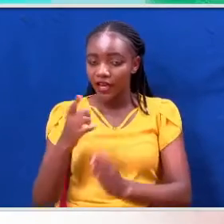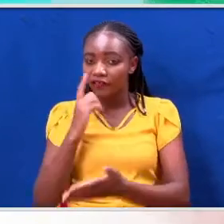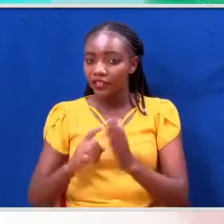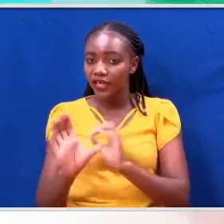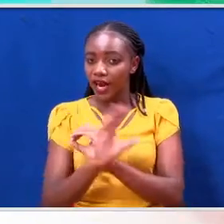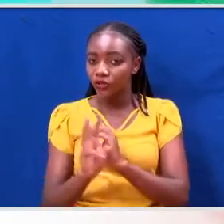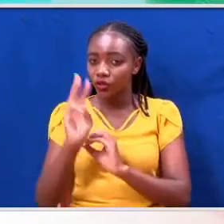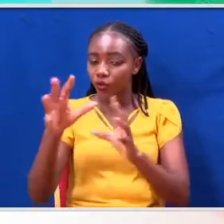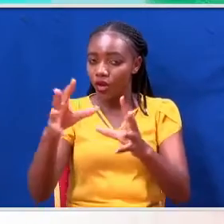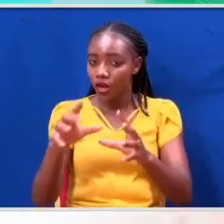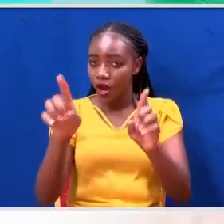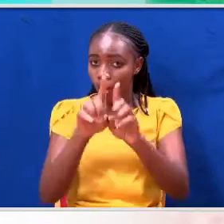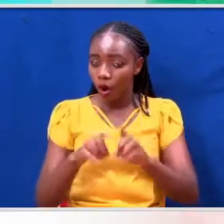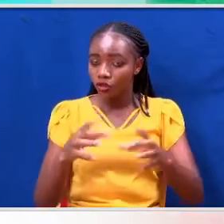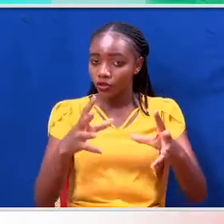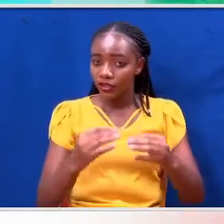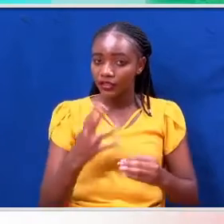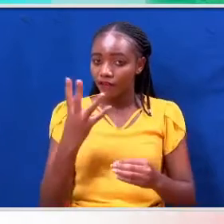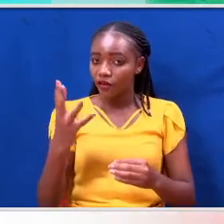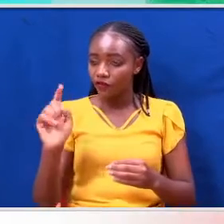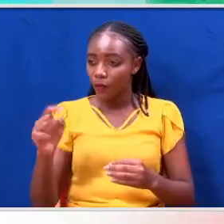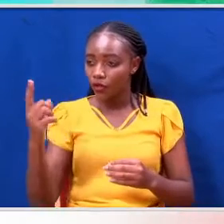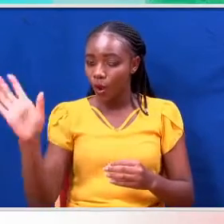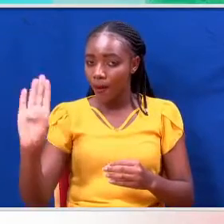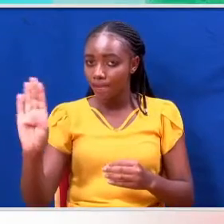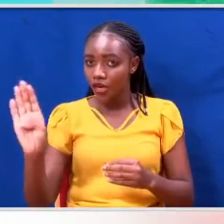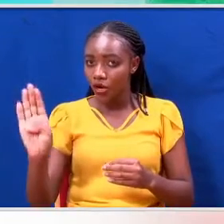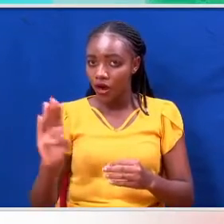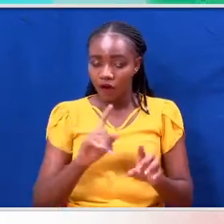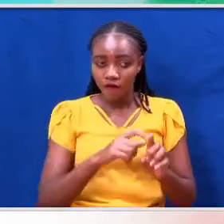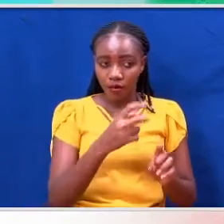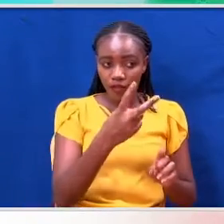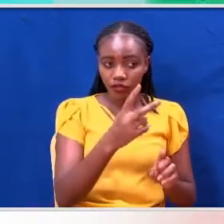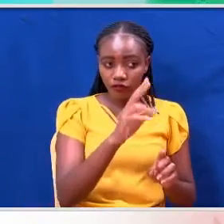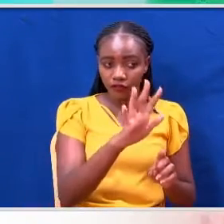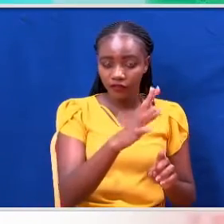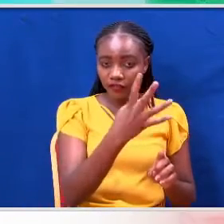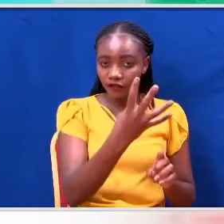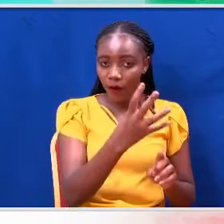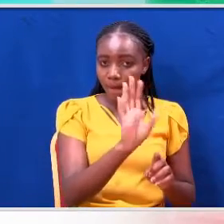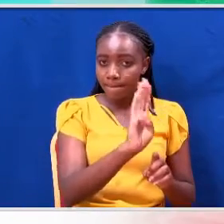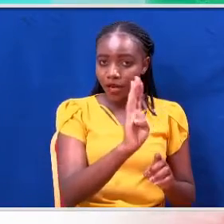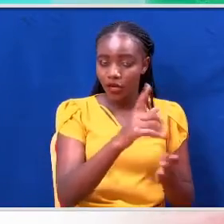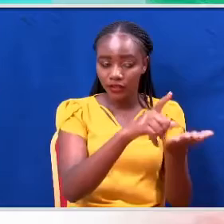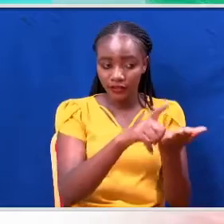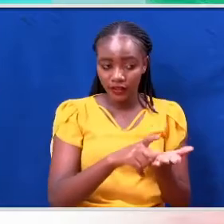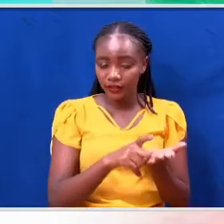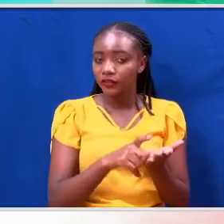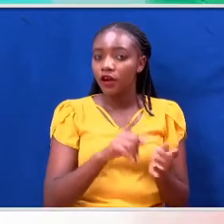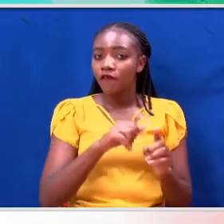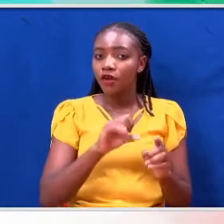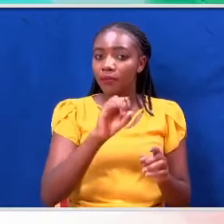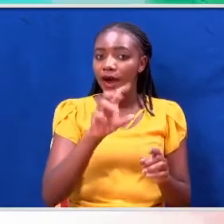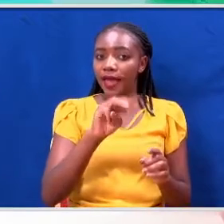also receive 44.1 billion shillings of the 254 billion shillings loan from the International Monetary